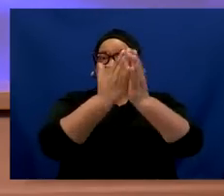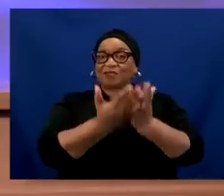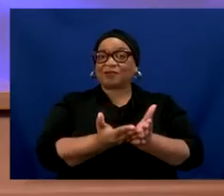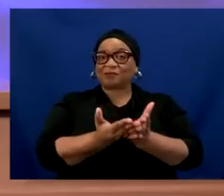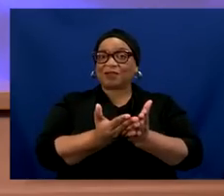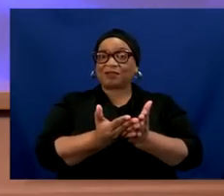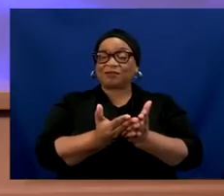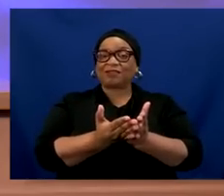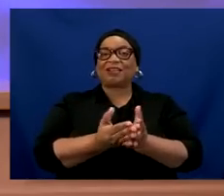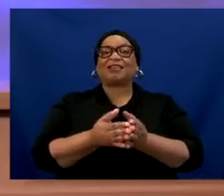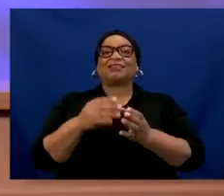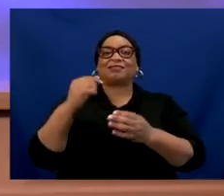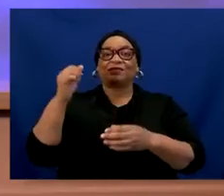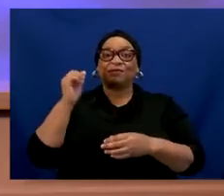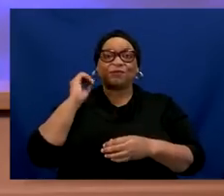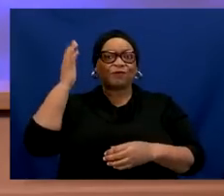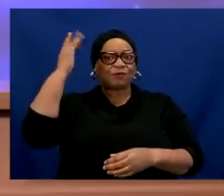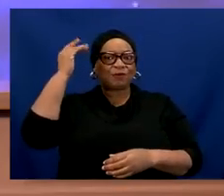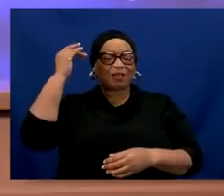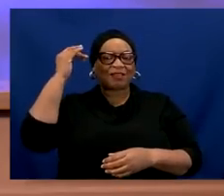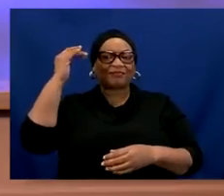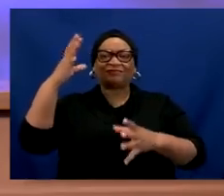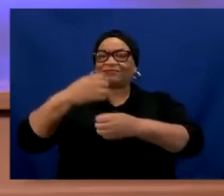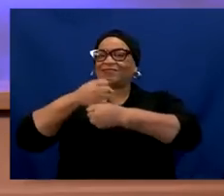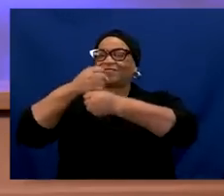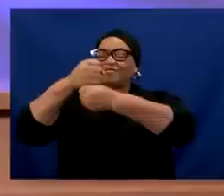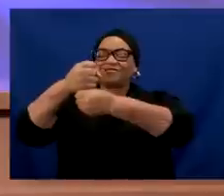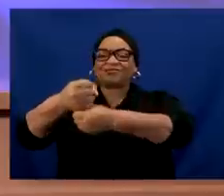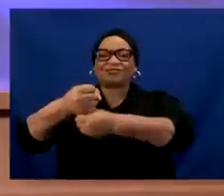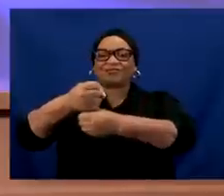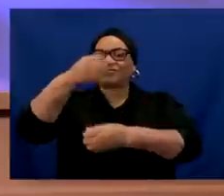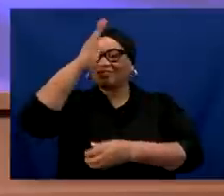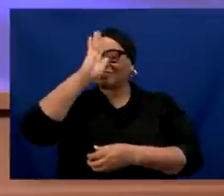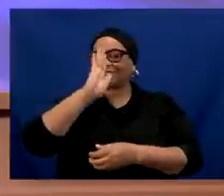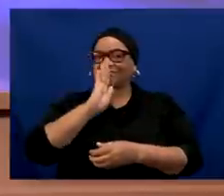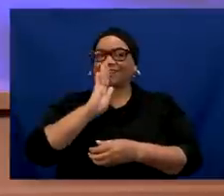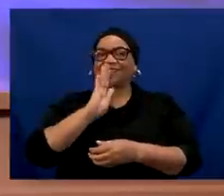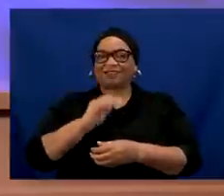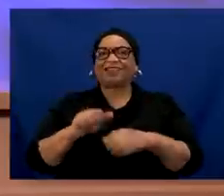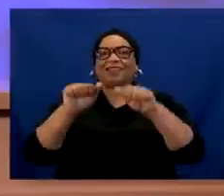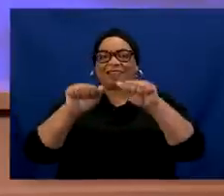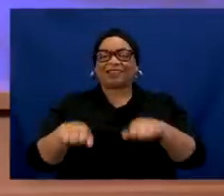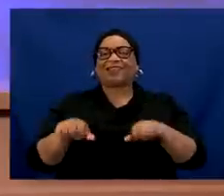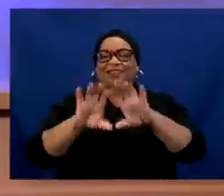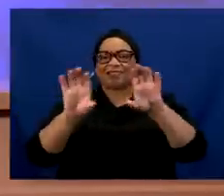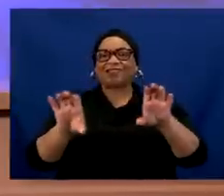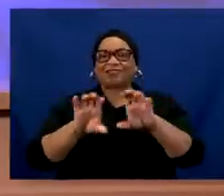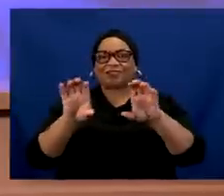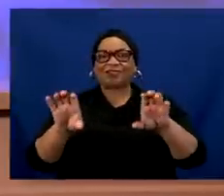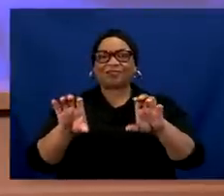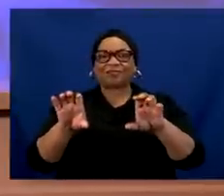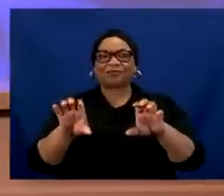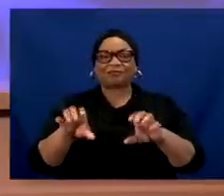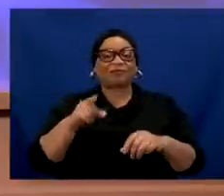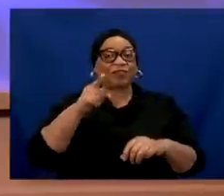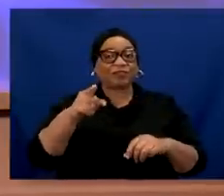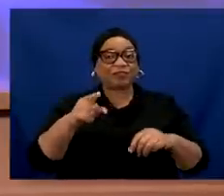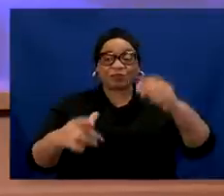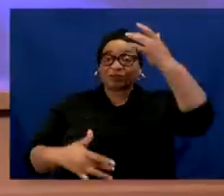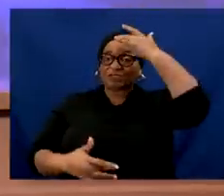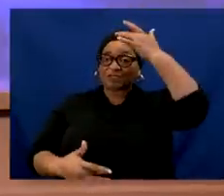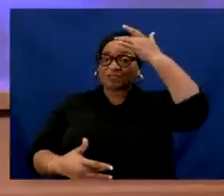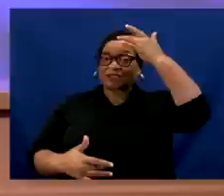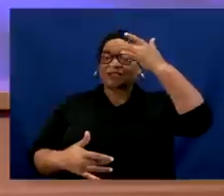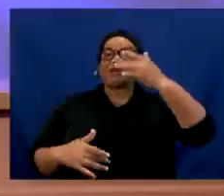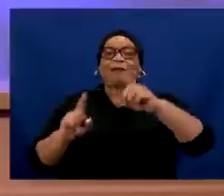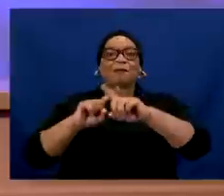I have trusted in the God who can do it. I need to talk to somebody who's been sick, but God raised you up.